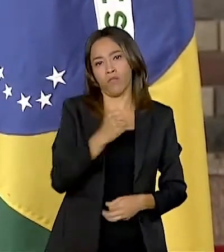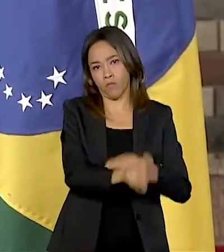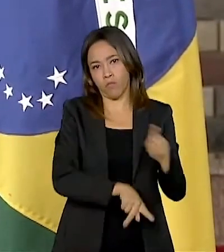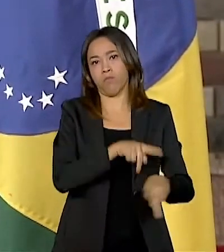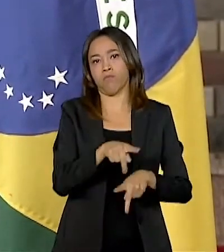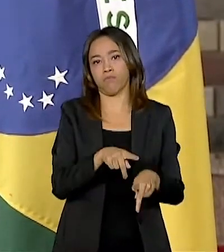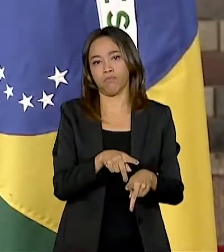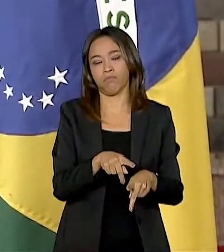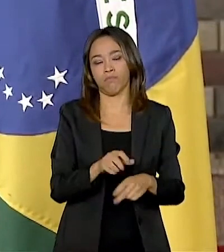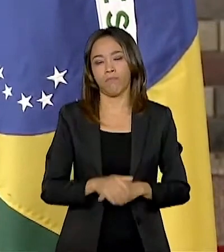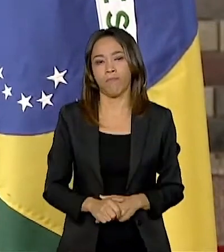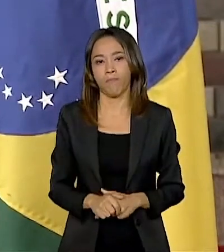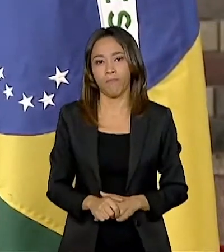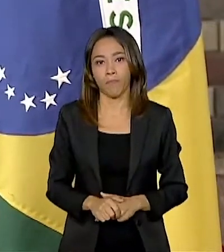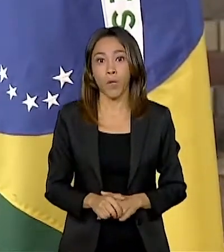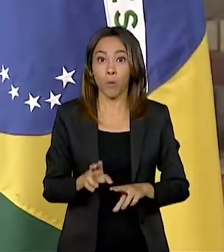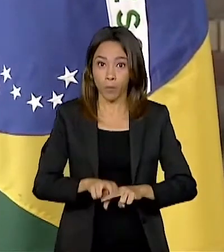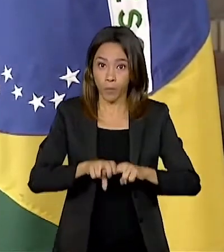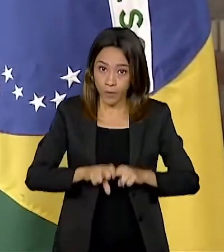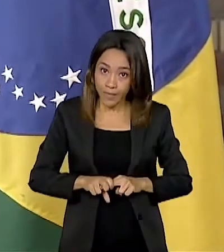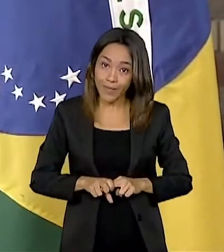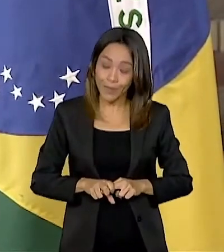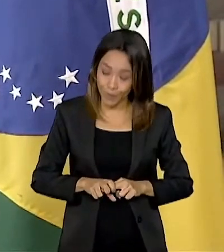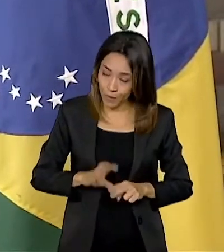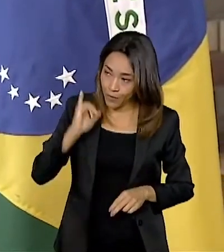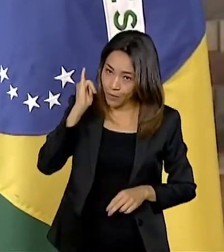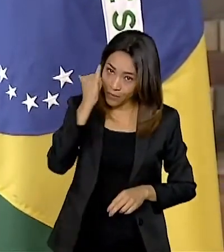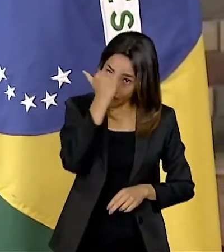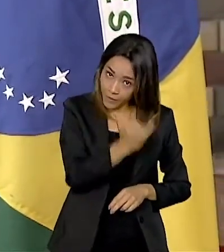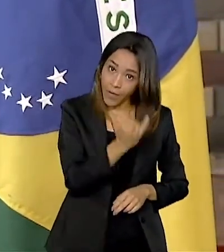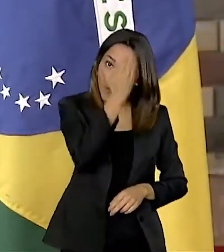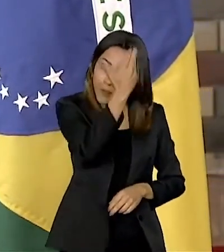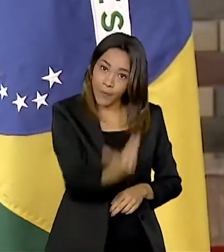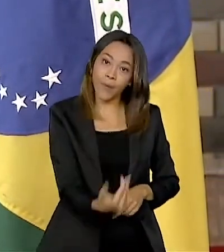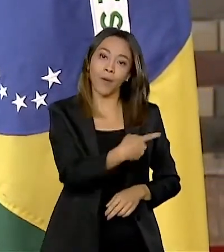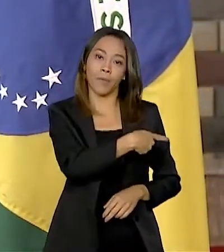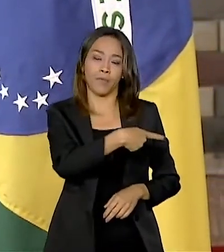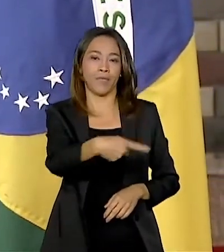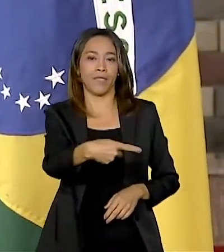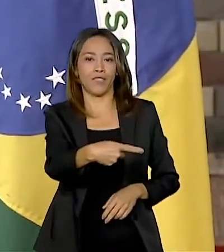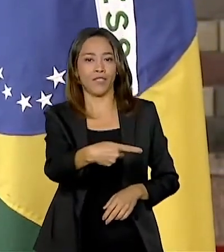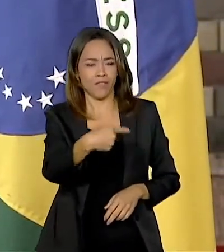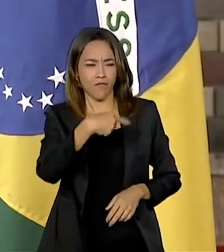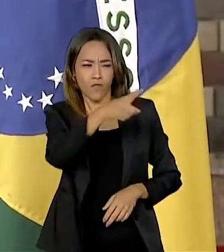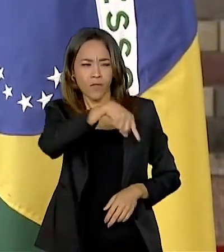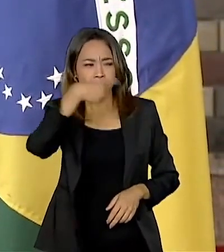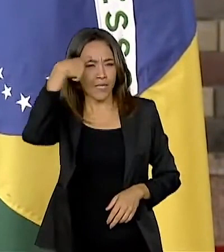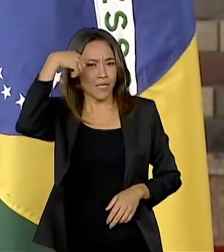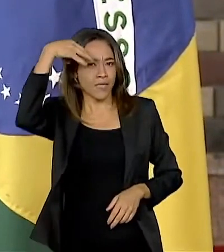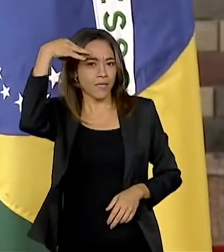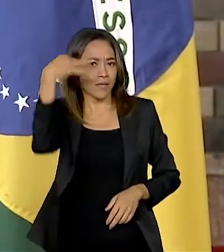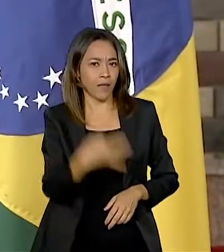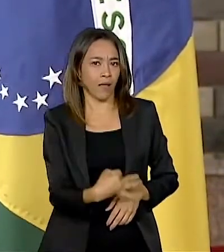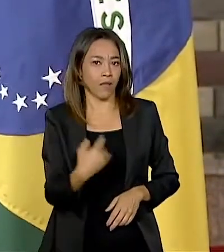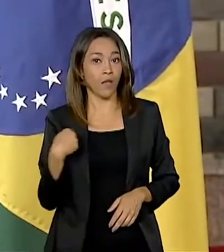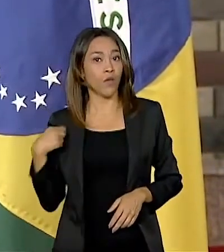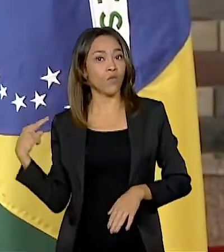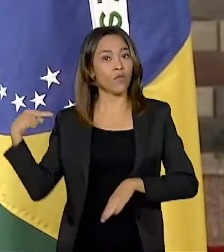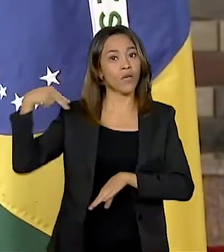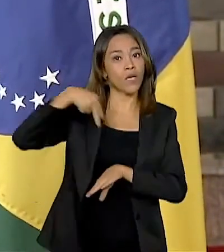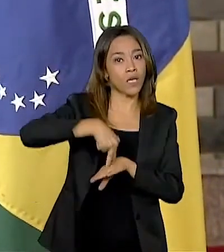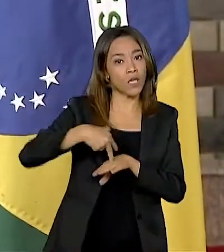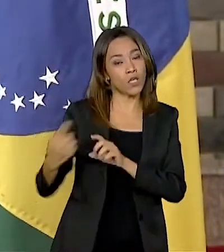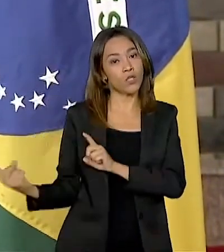And the improvement of the lives Por isso, of our people. Presidente Irfan, as President Ali estejam said, certo. I can reassure you. Eu vim aqui com a